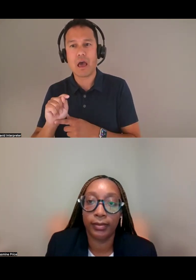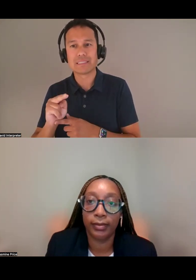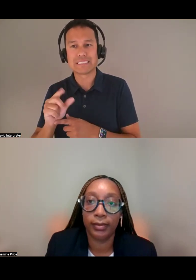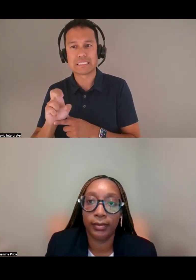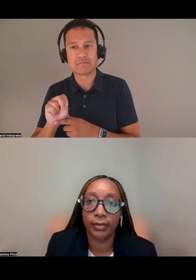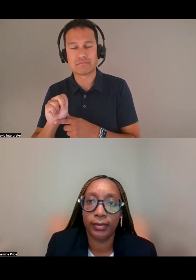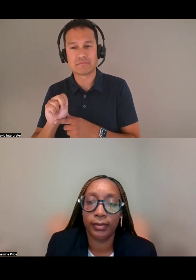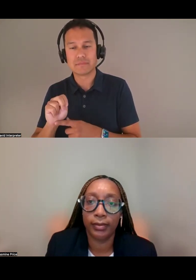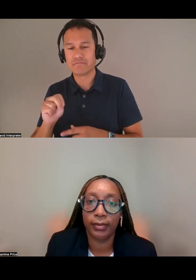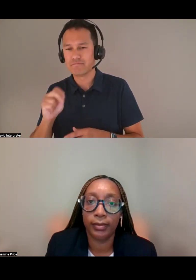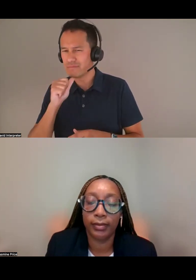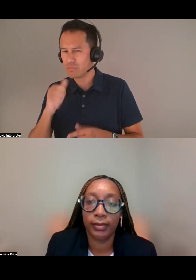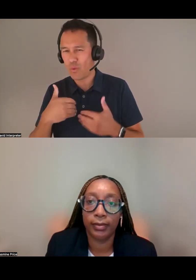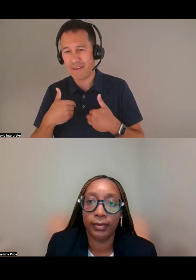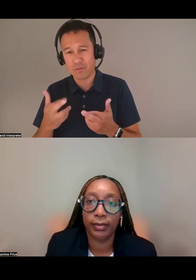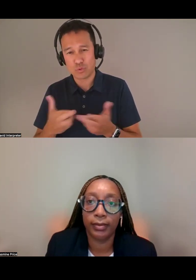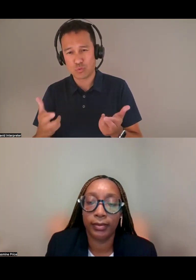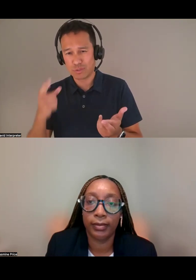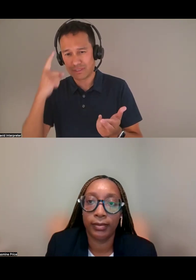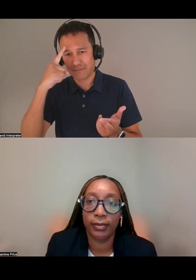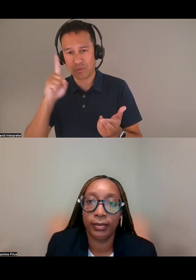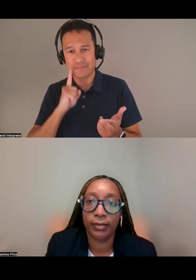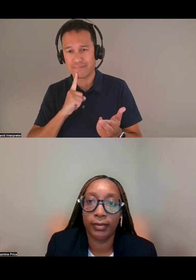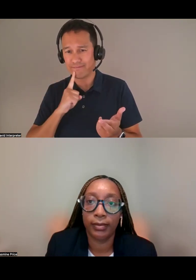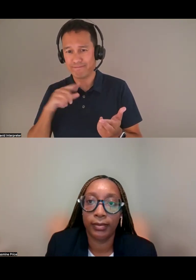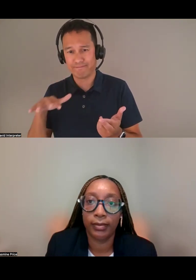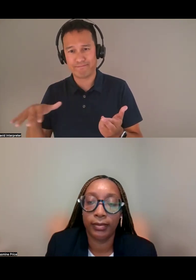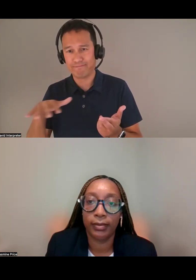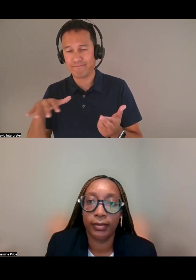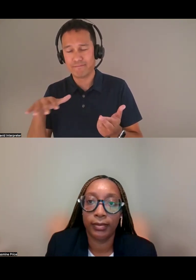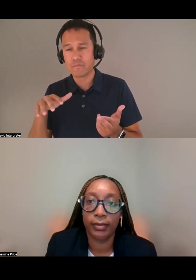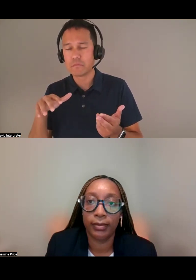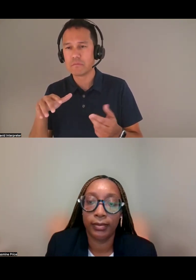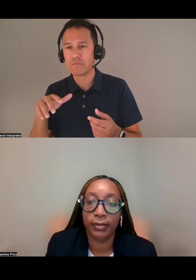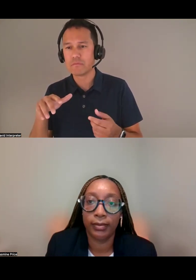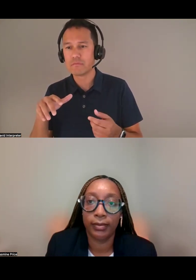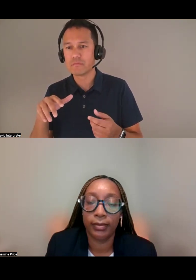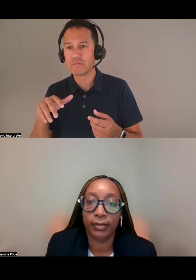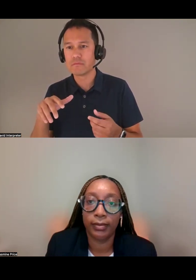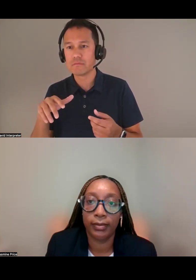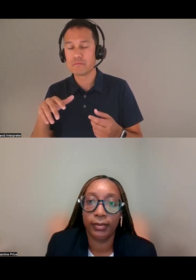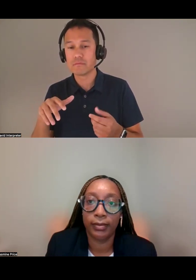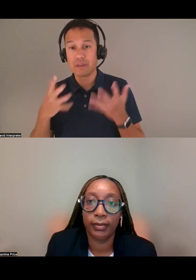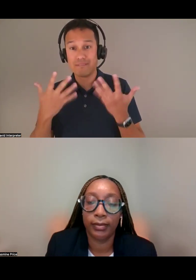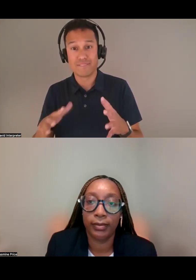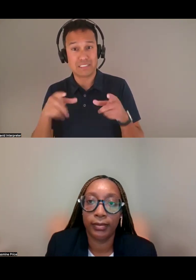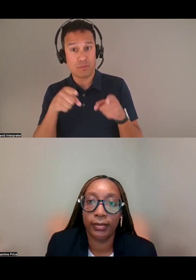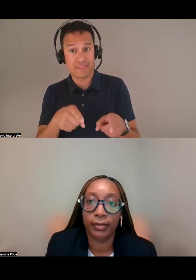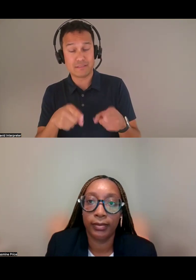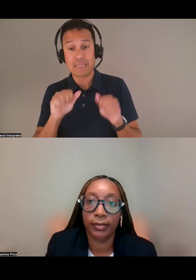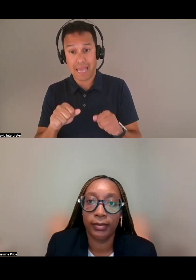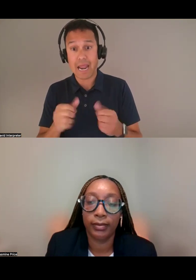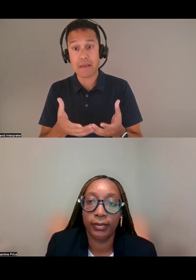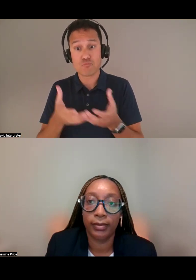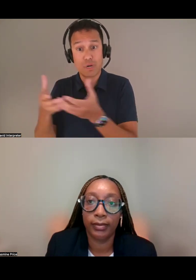the resources for the deaf. After I complete this, will I be able to take this to our local DHHR